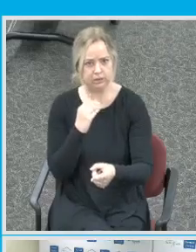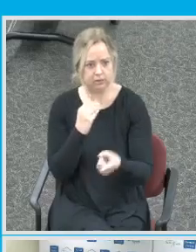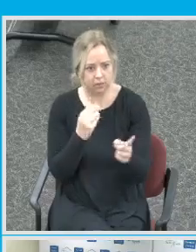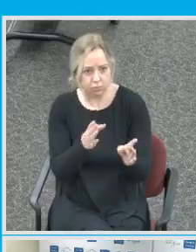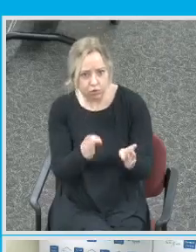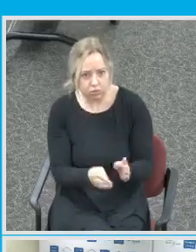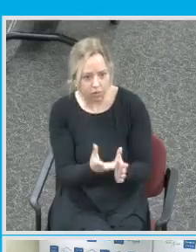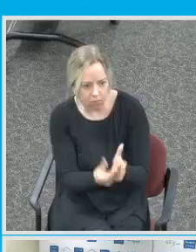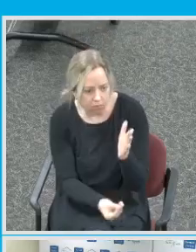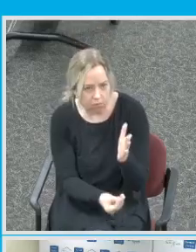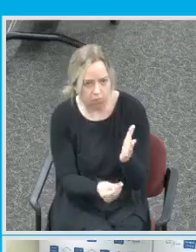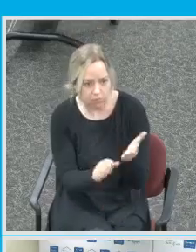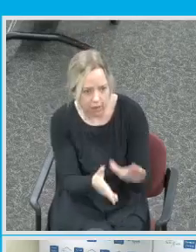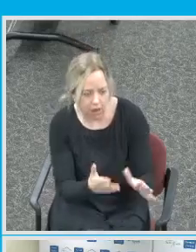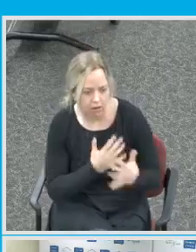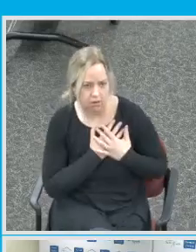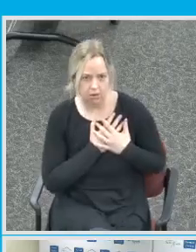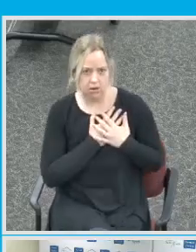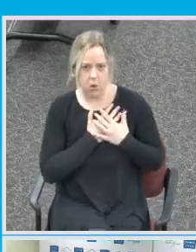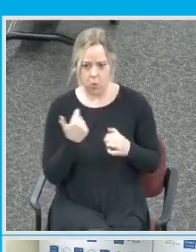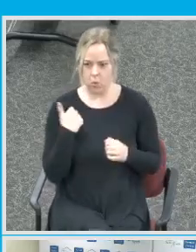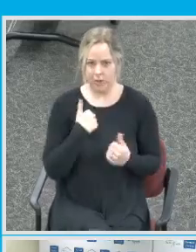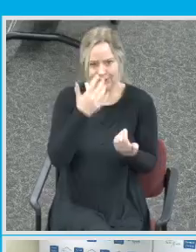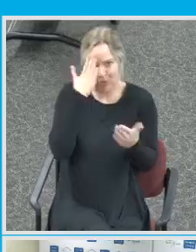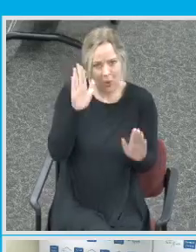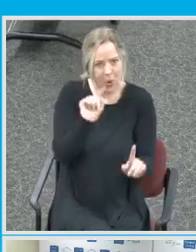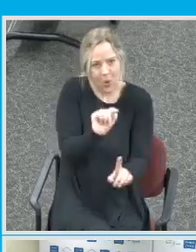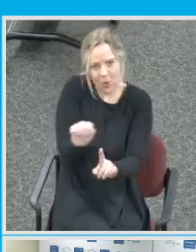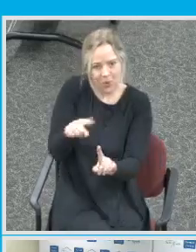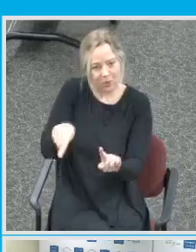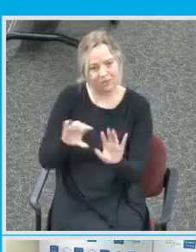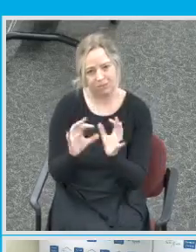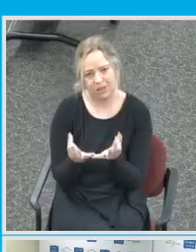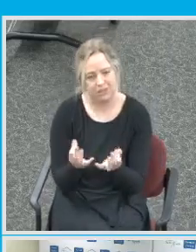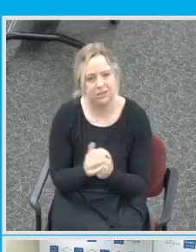their name hasn't risen to that